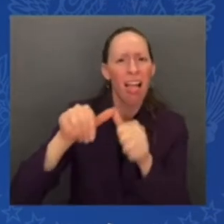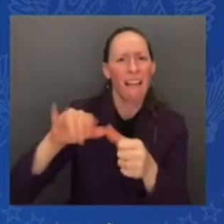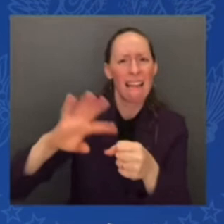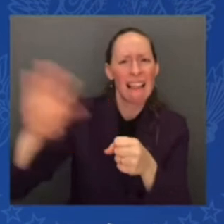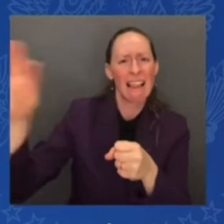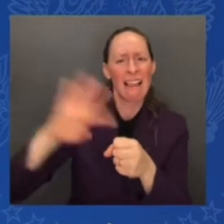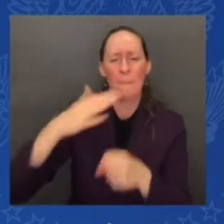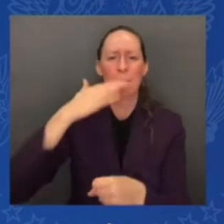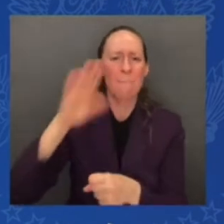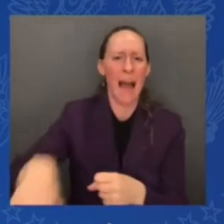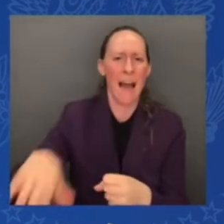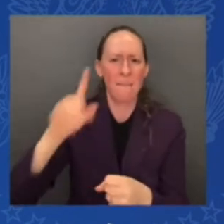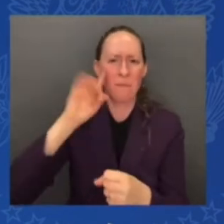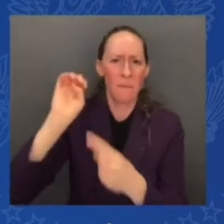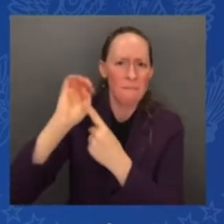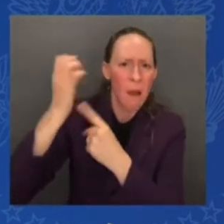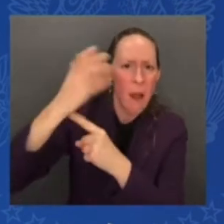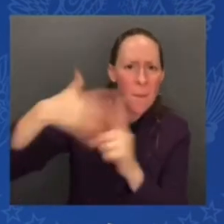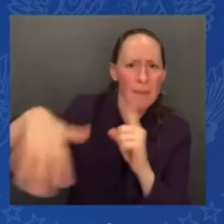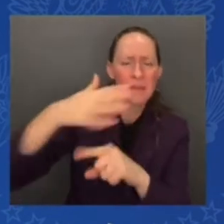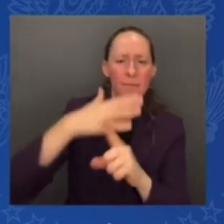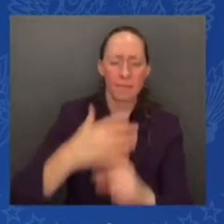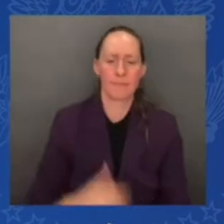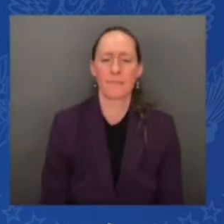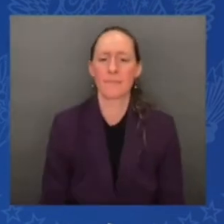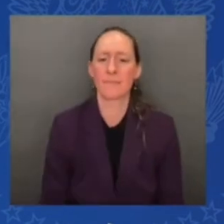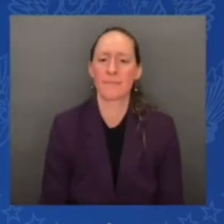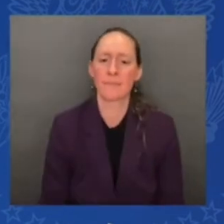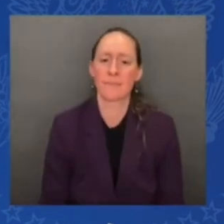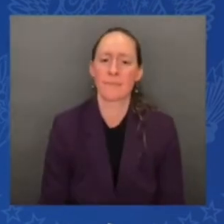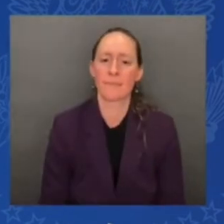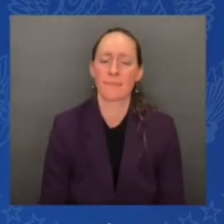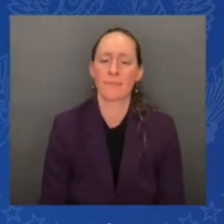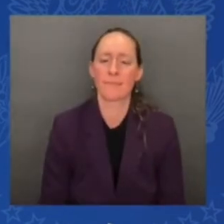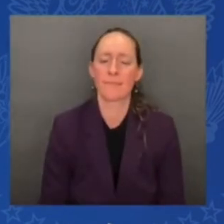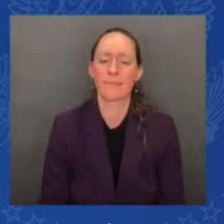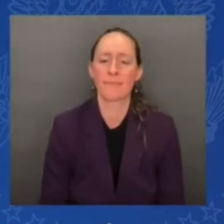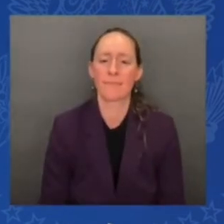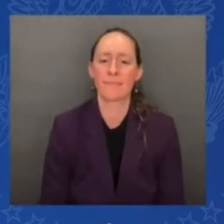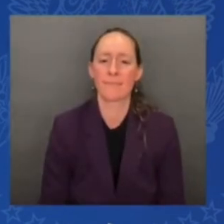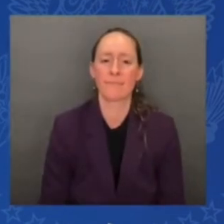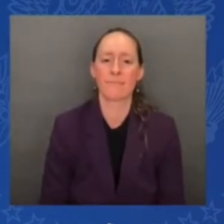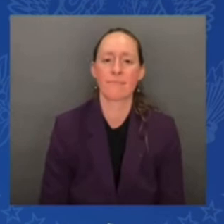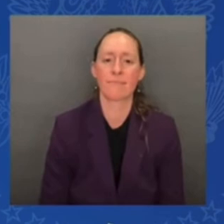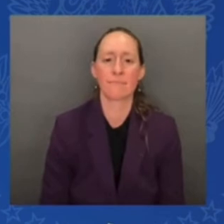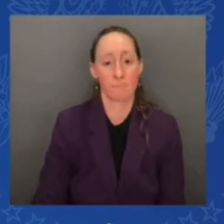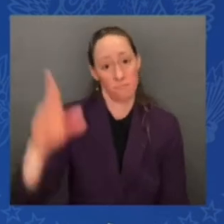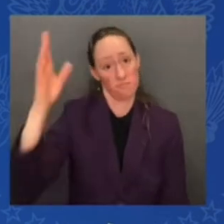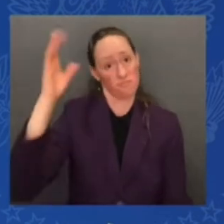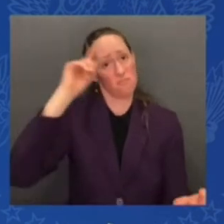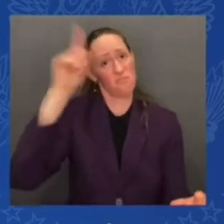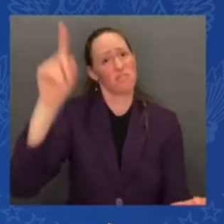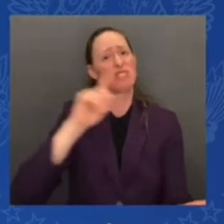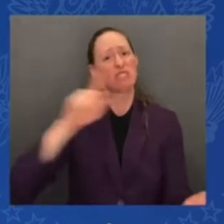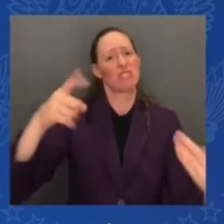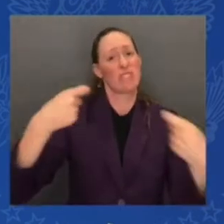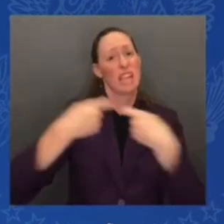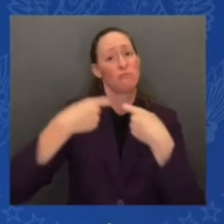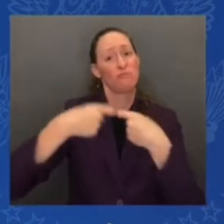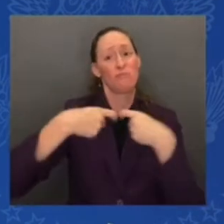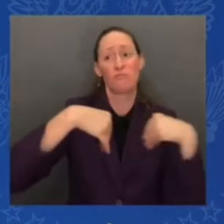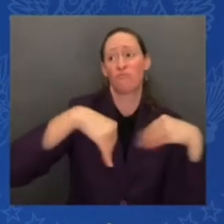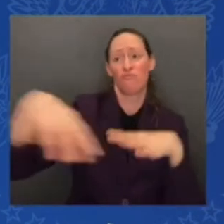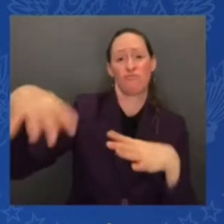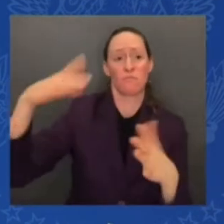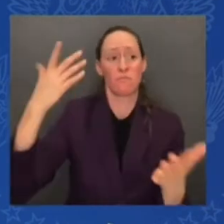state. Folks, when I think climate, I think jobs. I don't think all the dangers, there's real danger, but